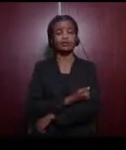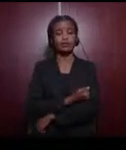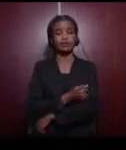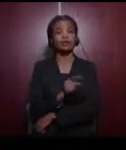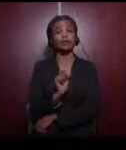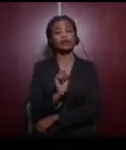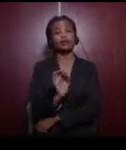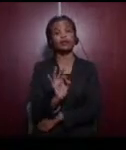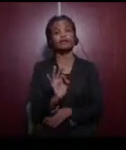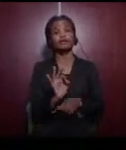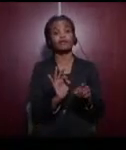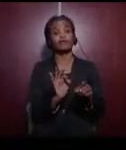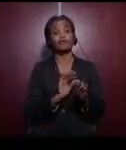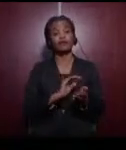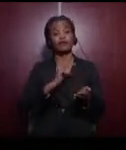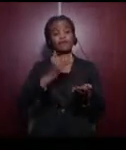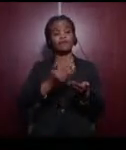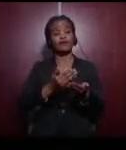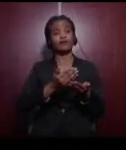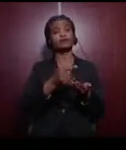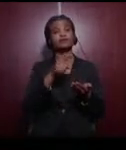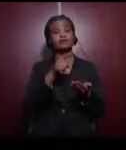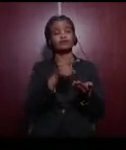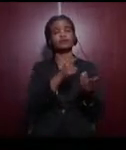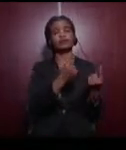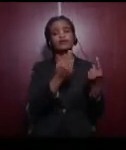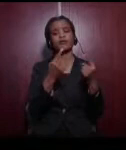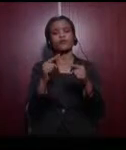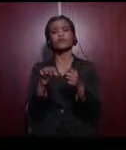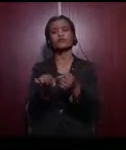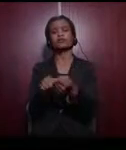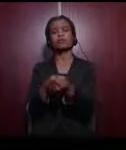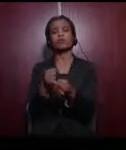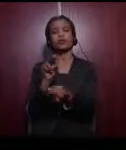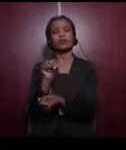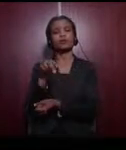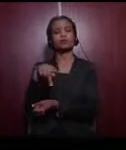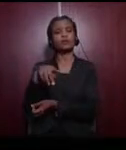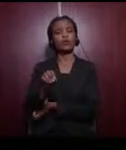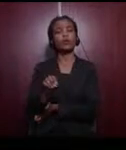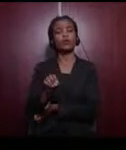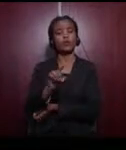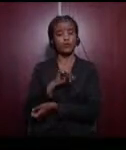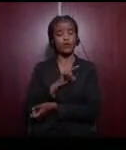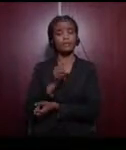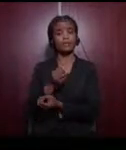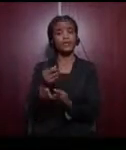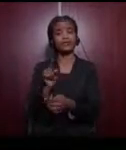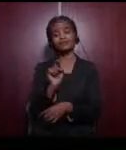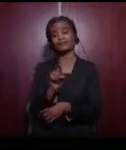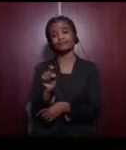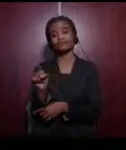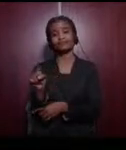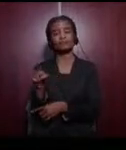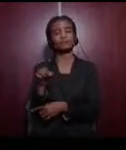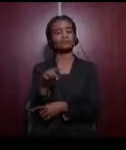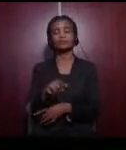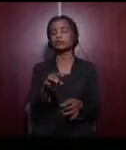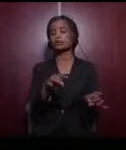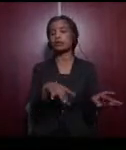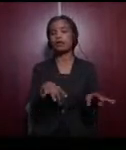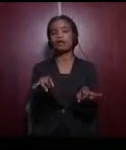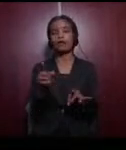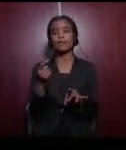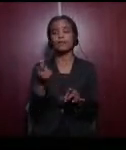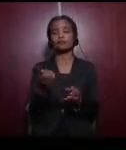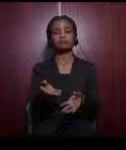di NPOs, because most of the NPO they are sokola ho thola di fund. Re fa bana ba rona as abuti